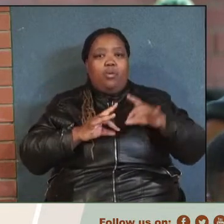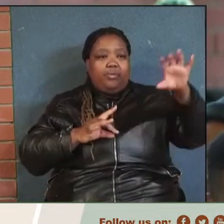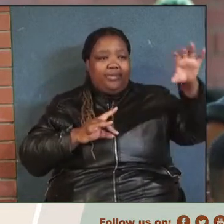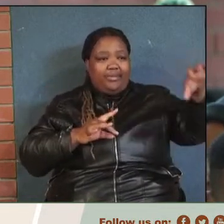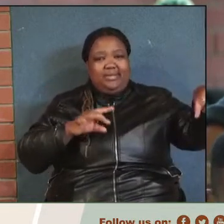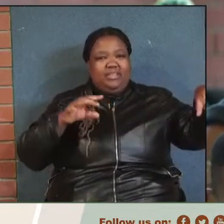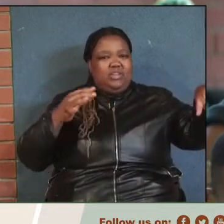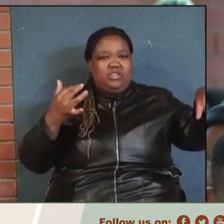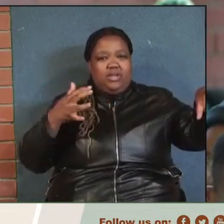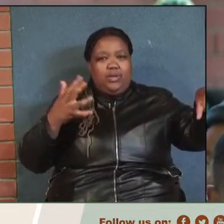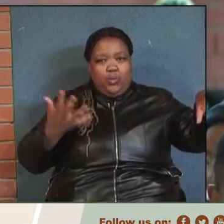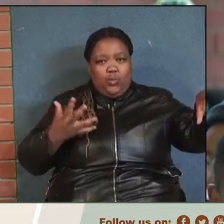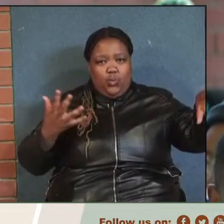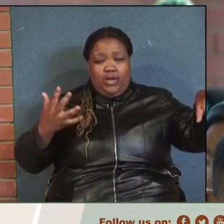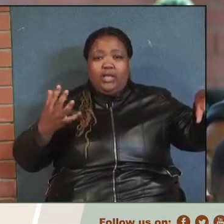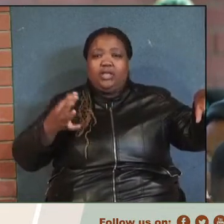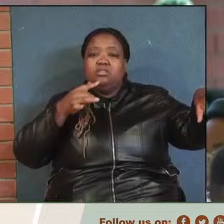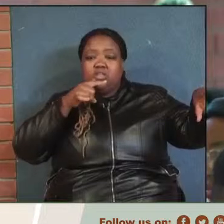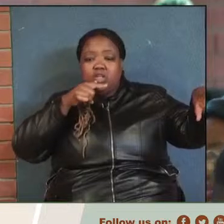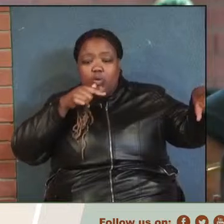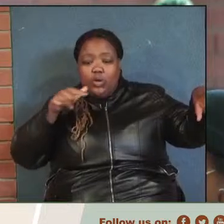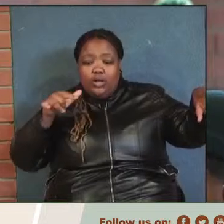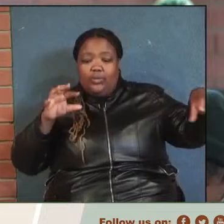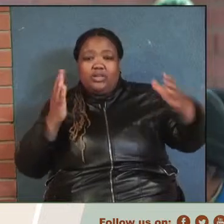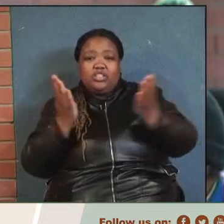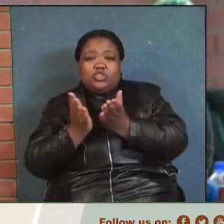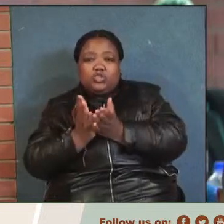I shouldn't be assigned